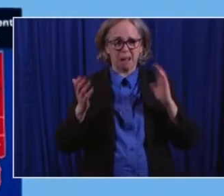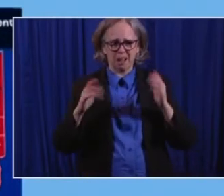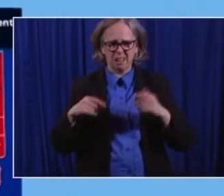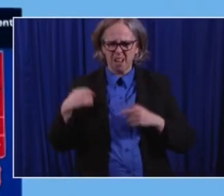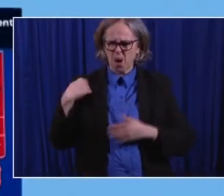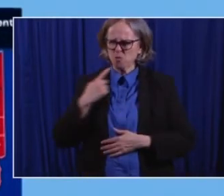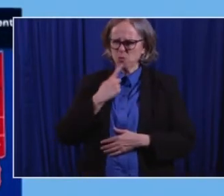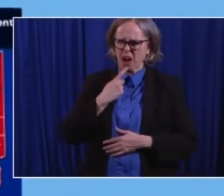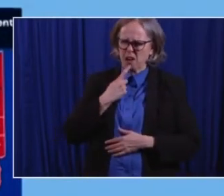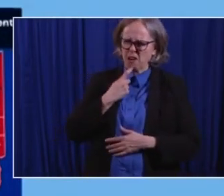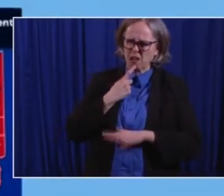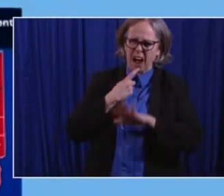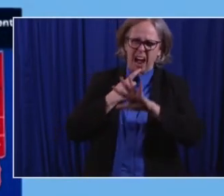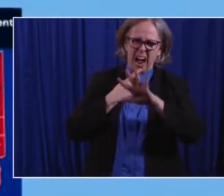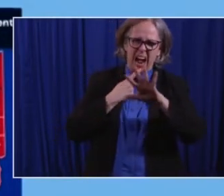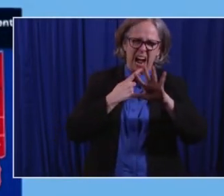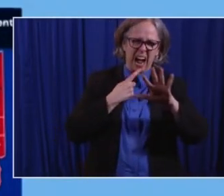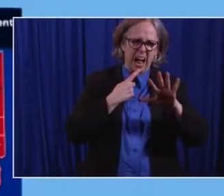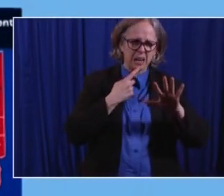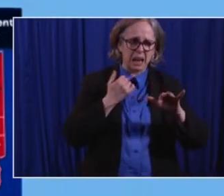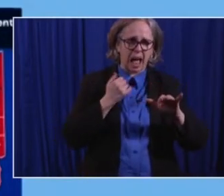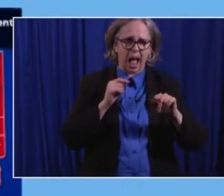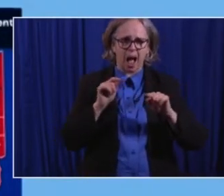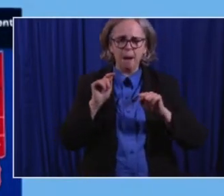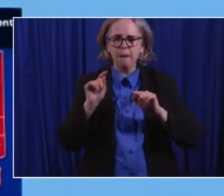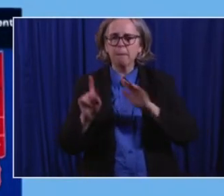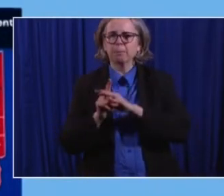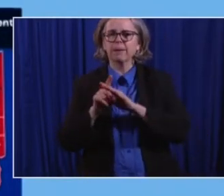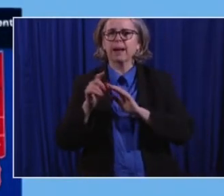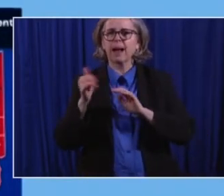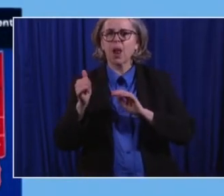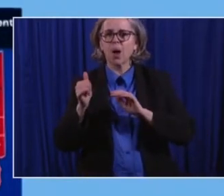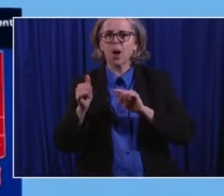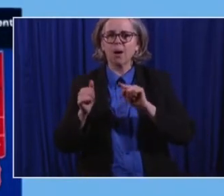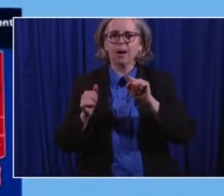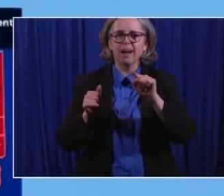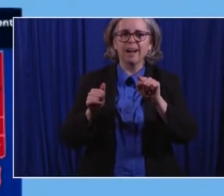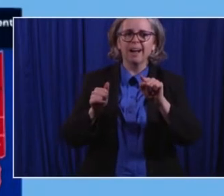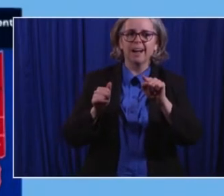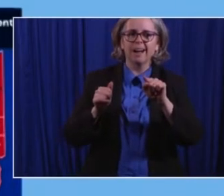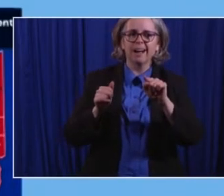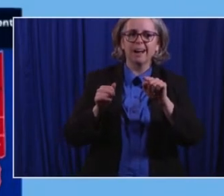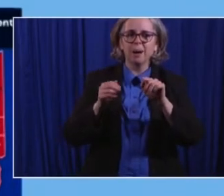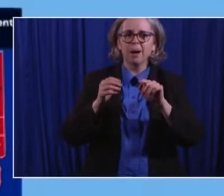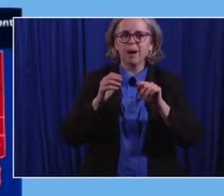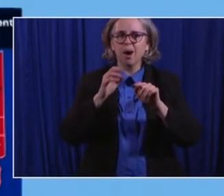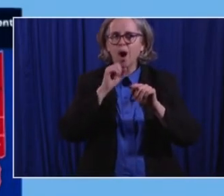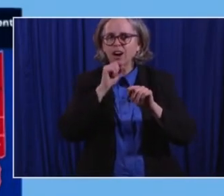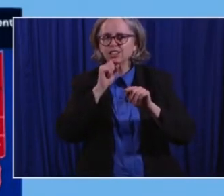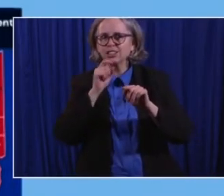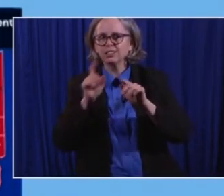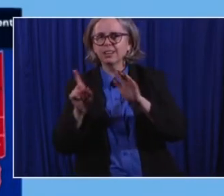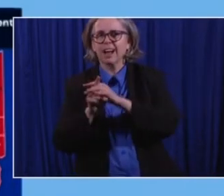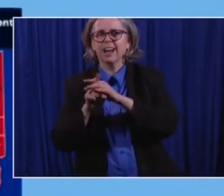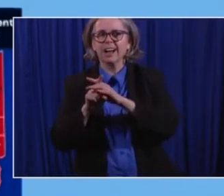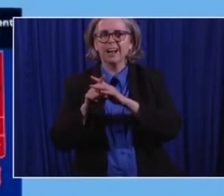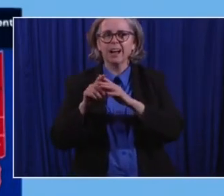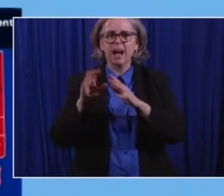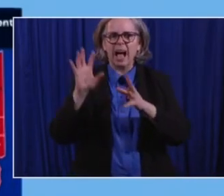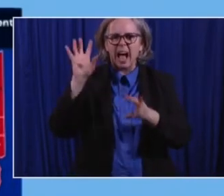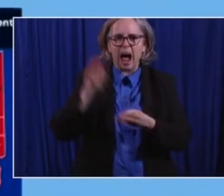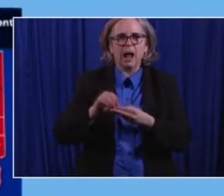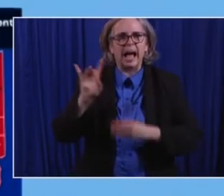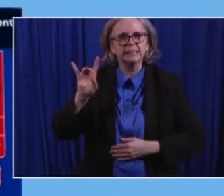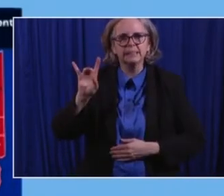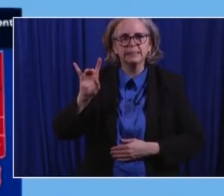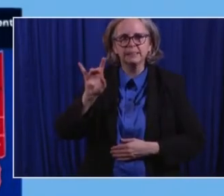little change. It's a change for the better. We have 4 counties moving to orange, which brings our total to 8 orange counties. So that's an improvement. This